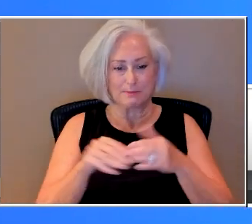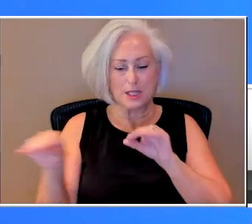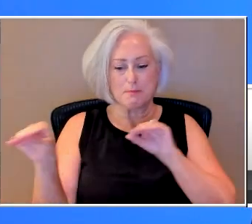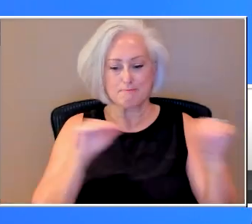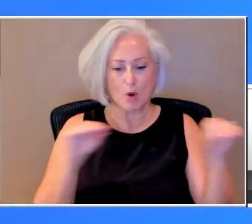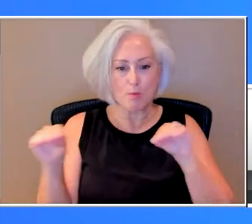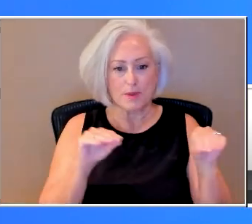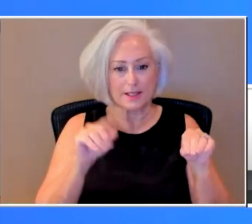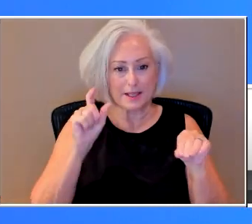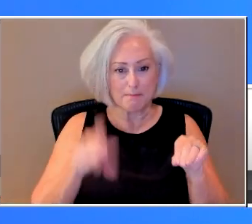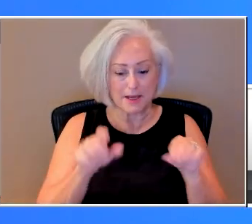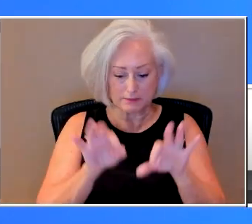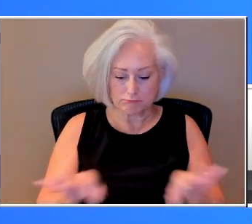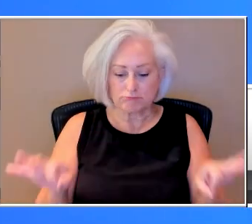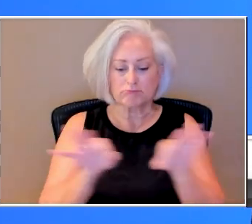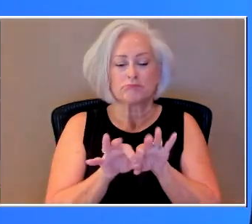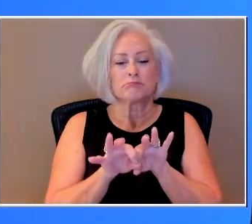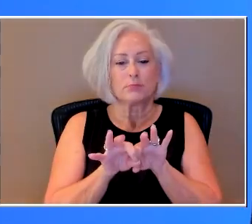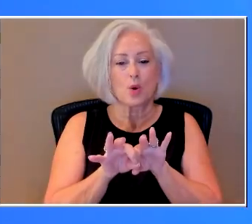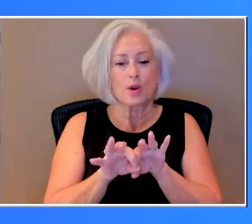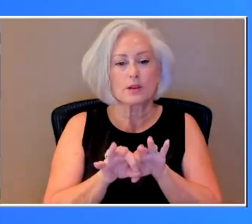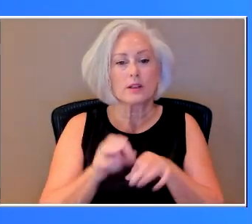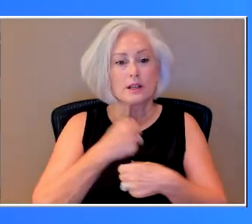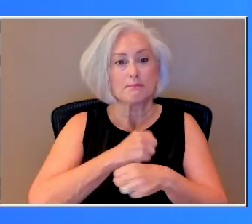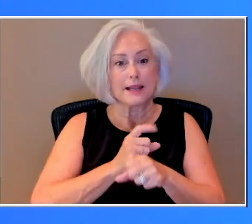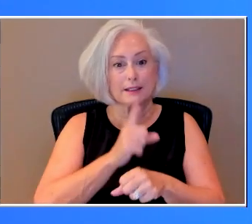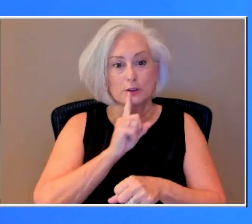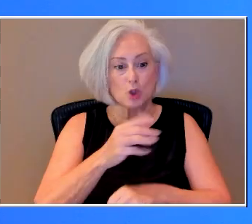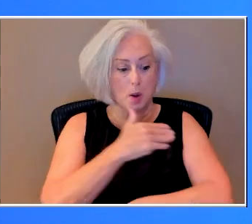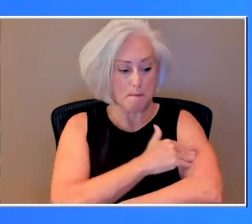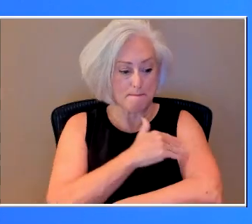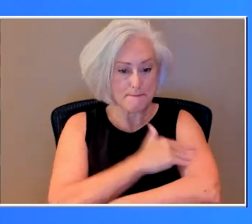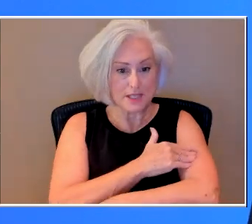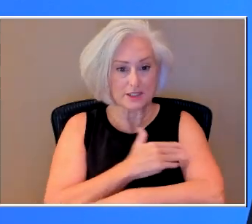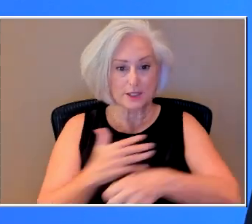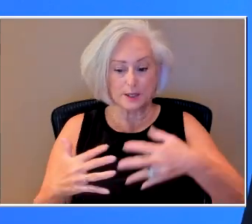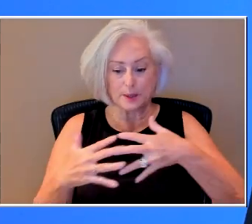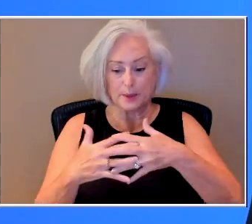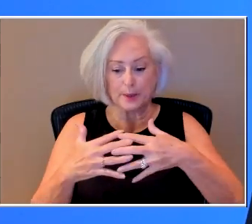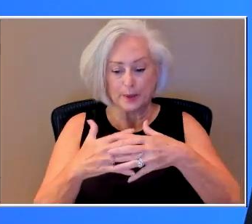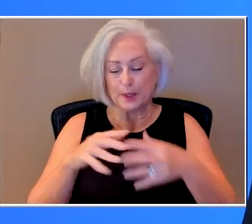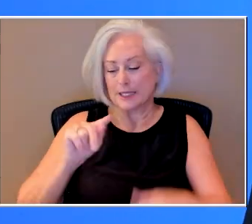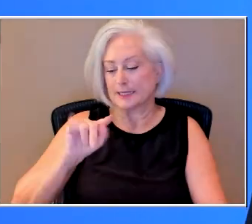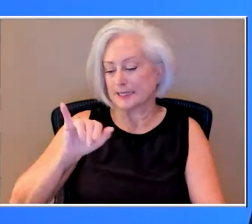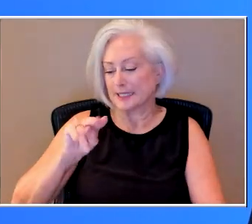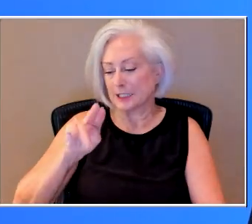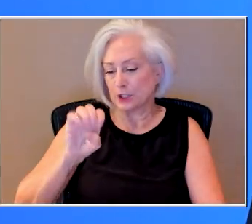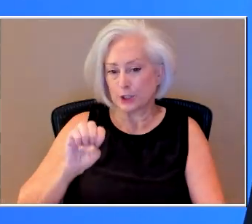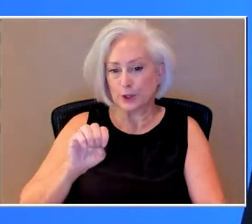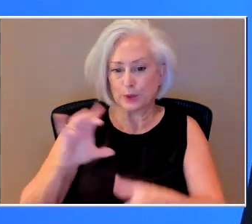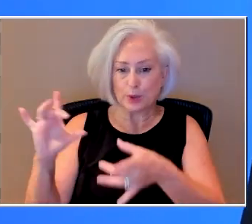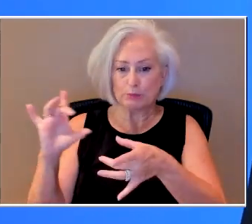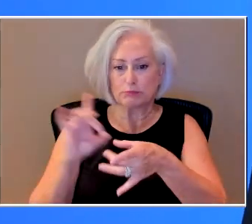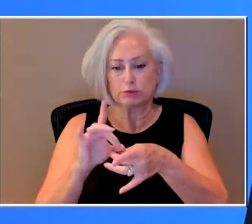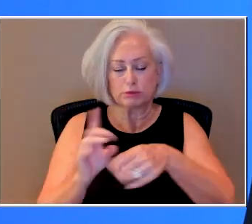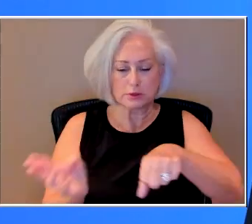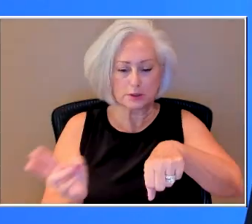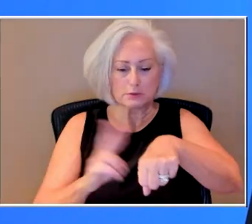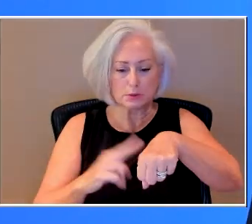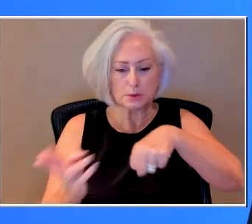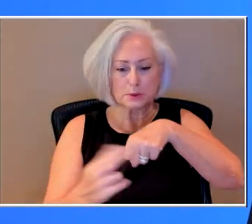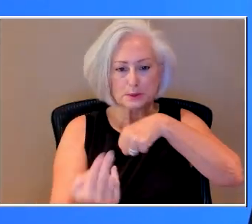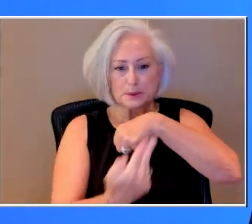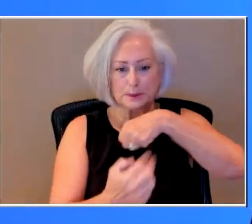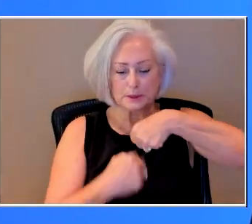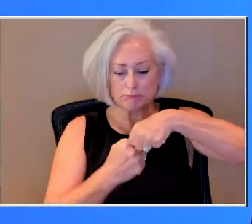making sure all the muscles and tissues around the joints are strong and stable. Those are going to